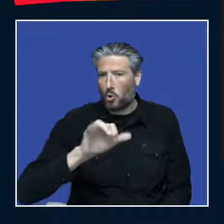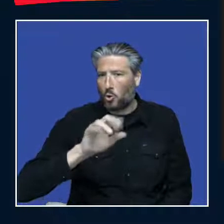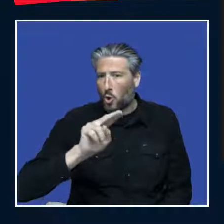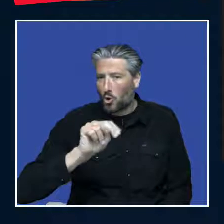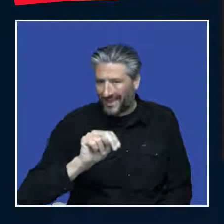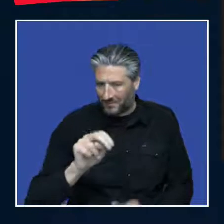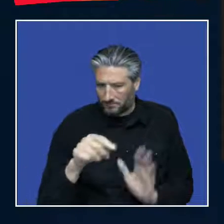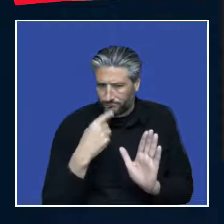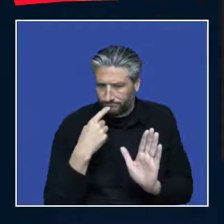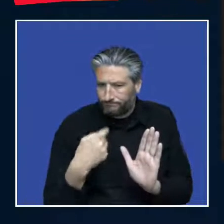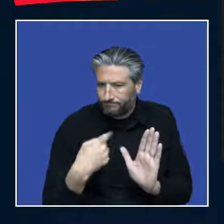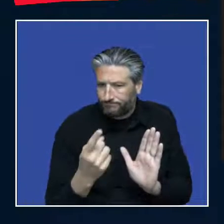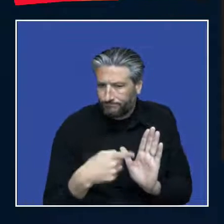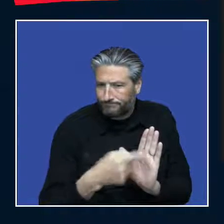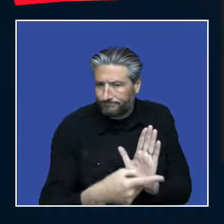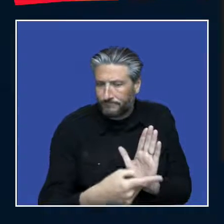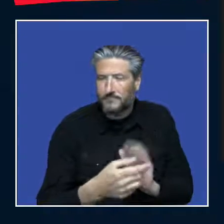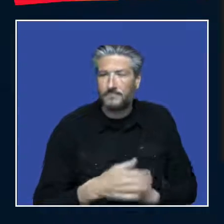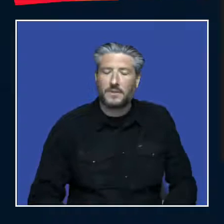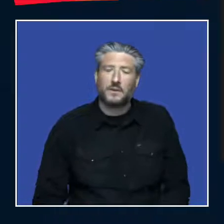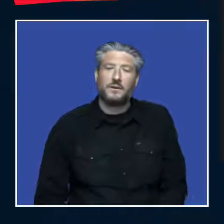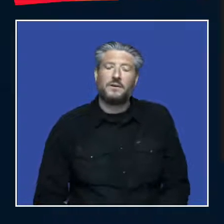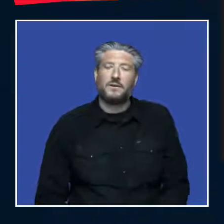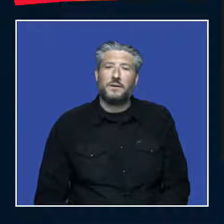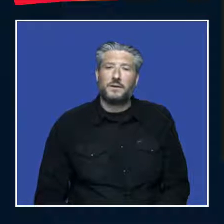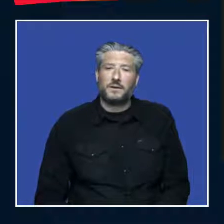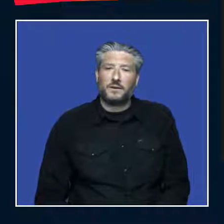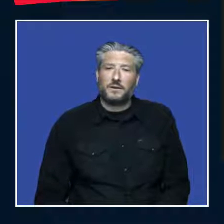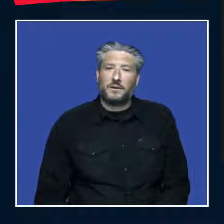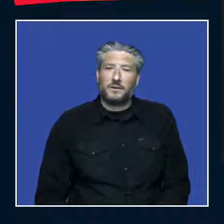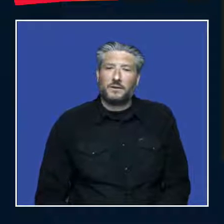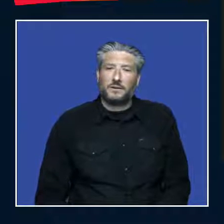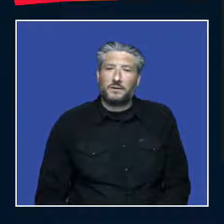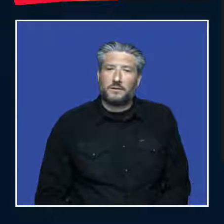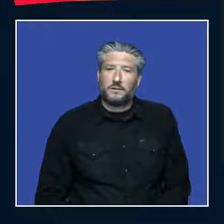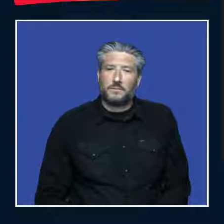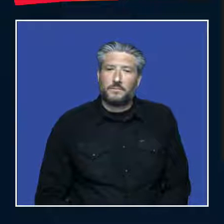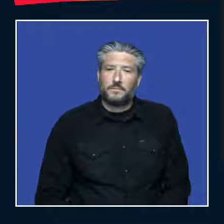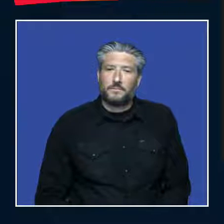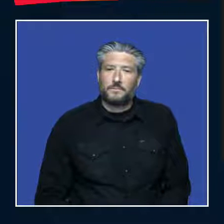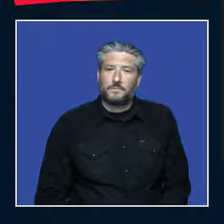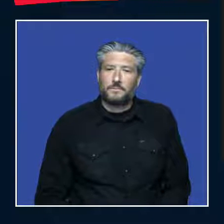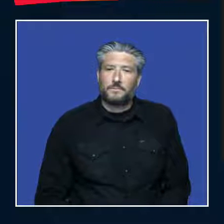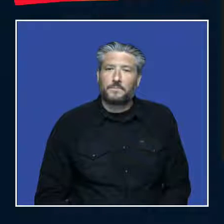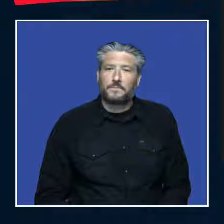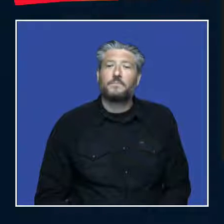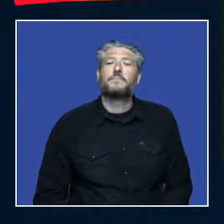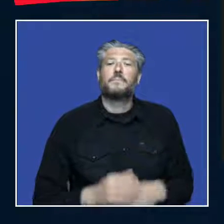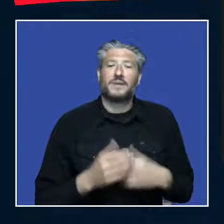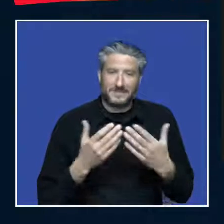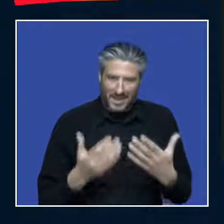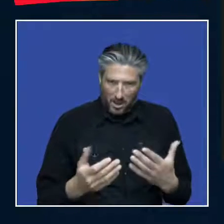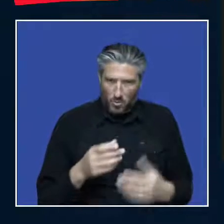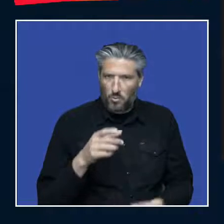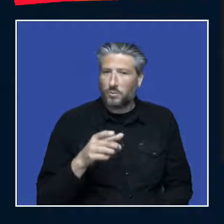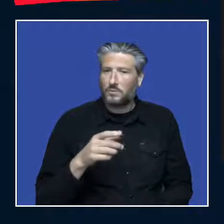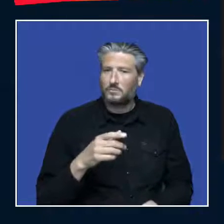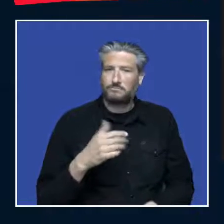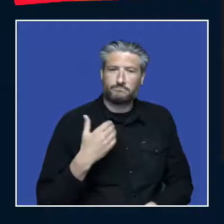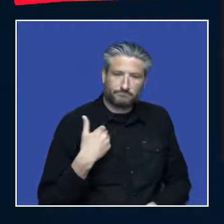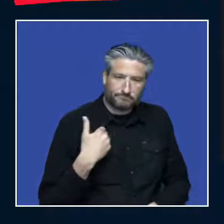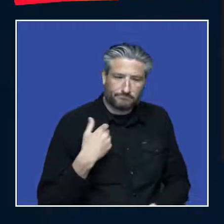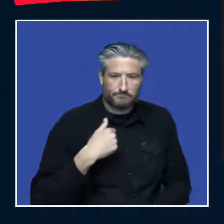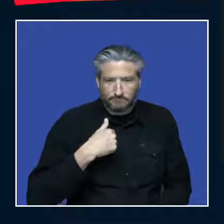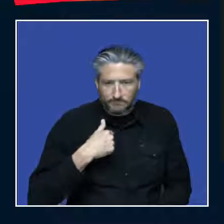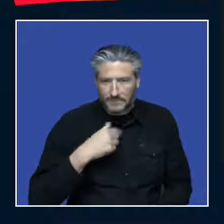So here I have my Docker file, so I can log in here. And now it wants my username password. So I have to specify